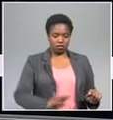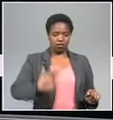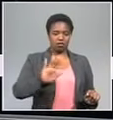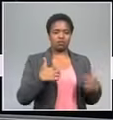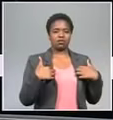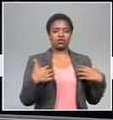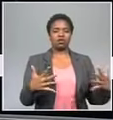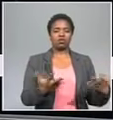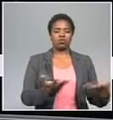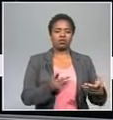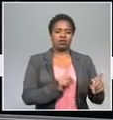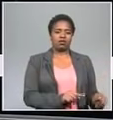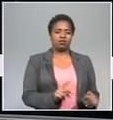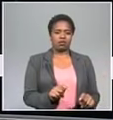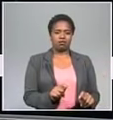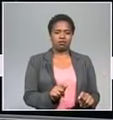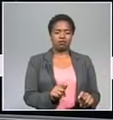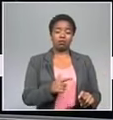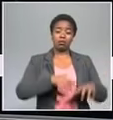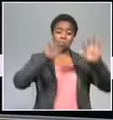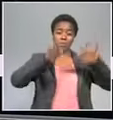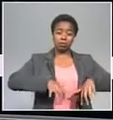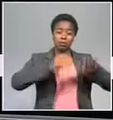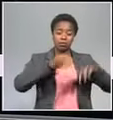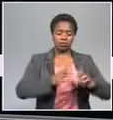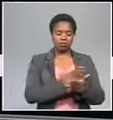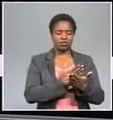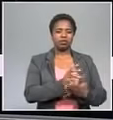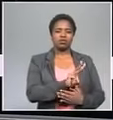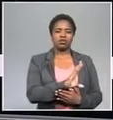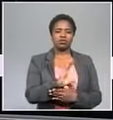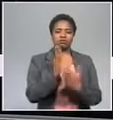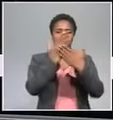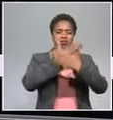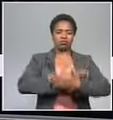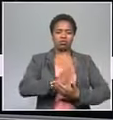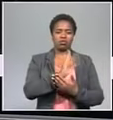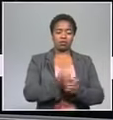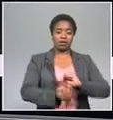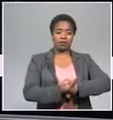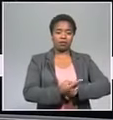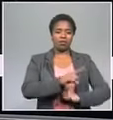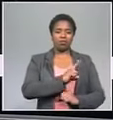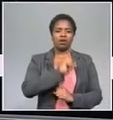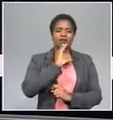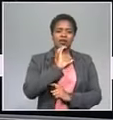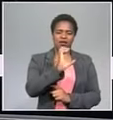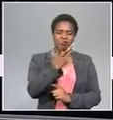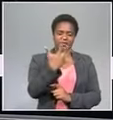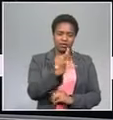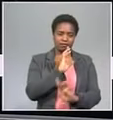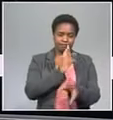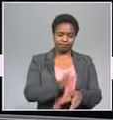hit the mother city. Flooding is expected over parts of the Western Cape tonight, as eNews climatologist Candice